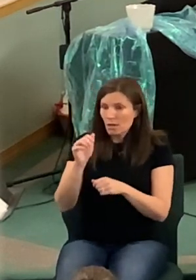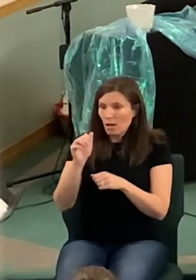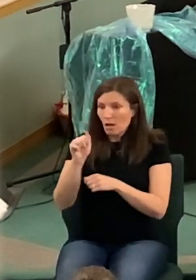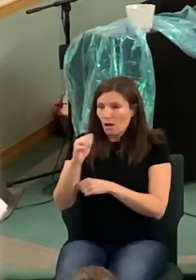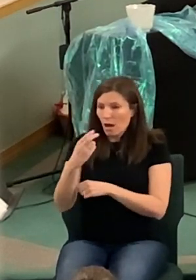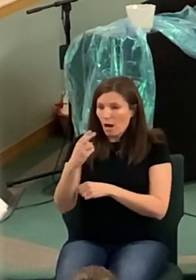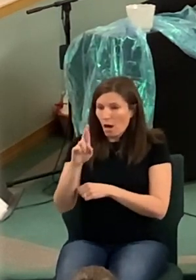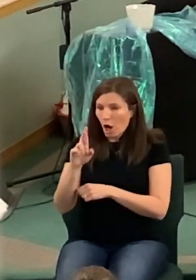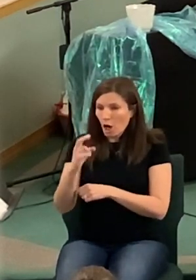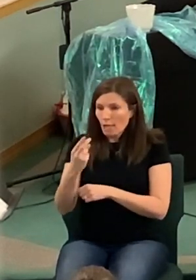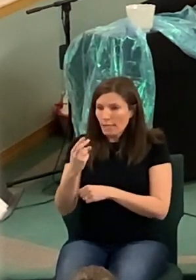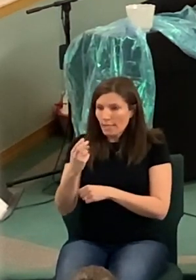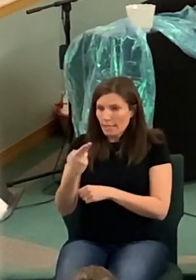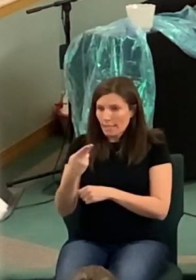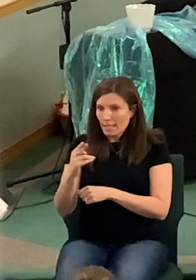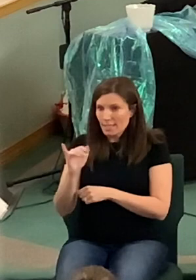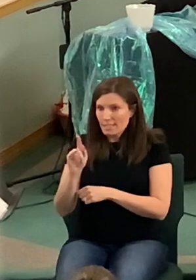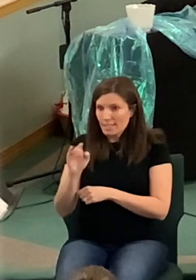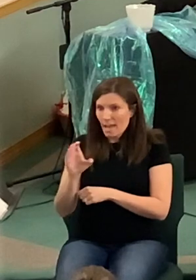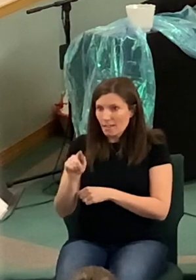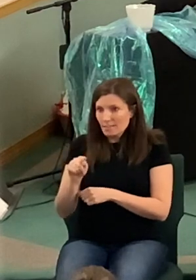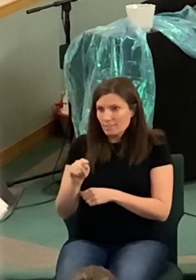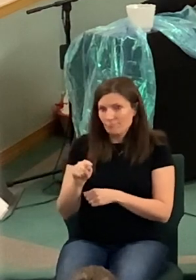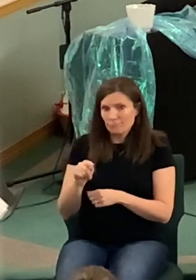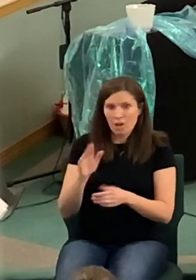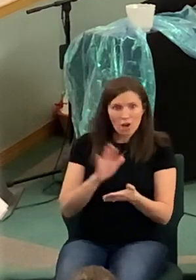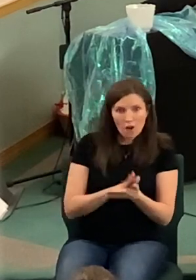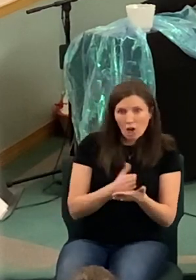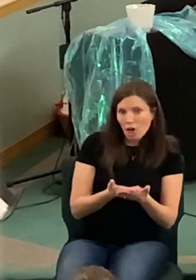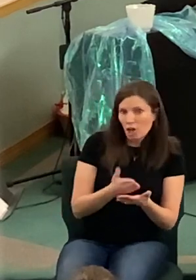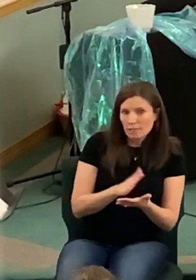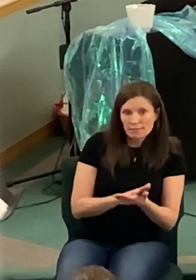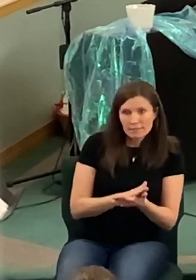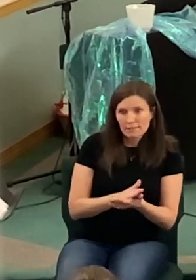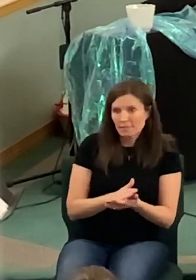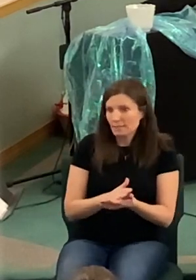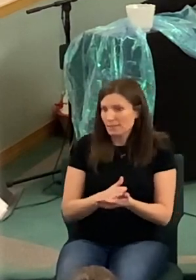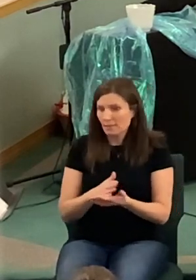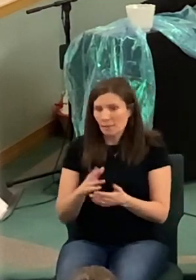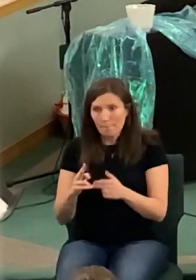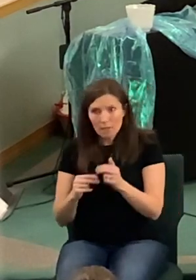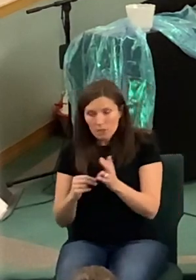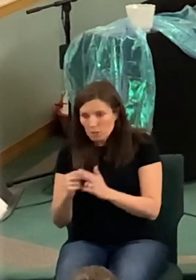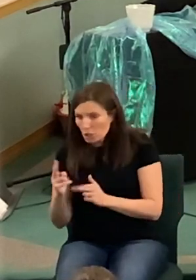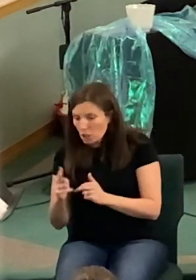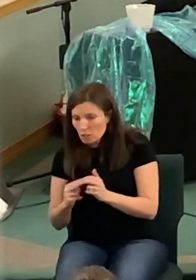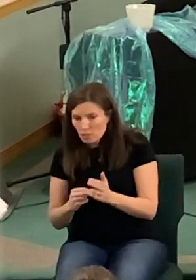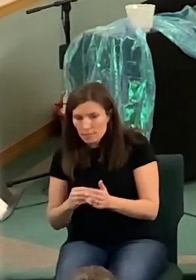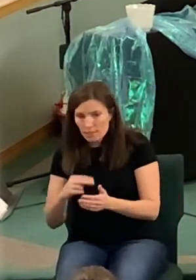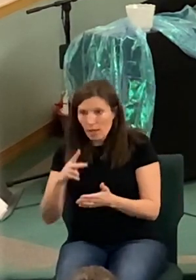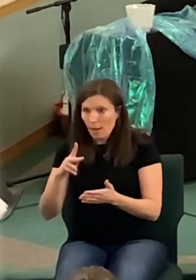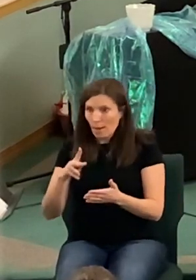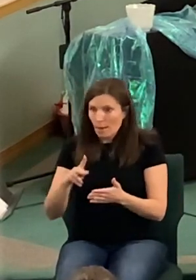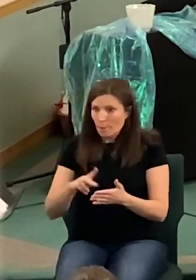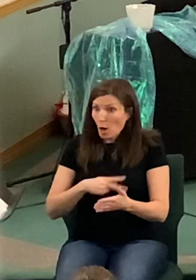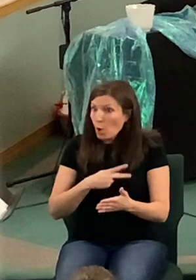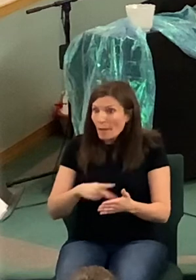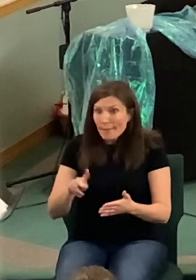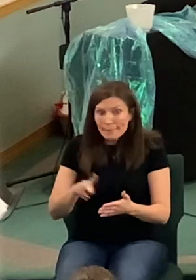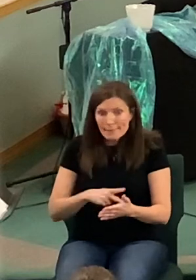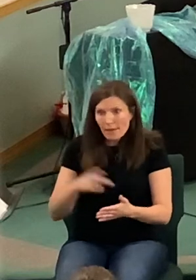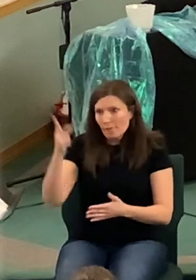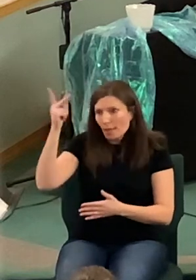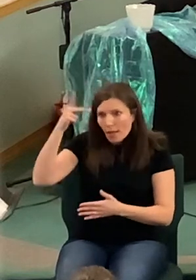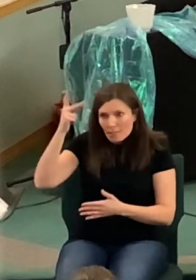shopkeepers, cooks, barbers, artists, professional poets, teachers, and even philosophers were